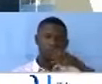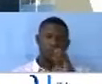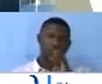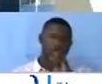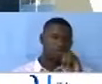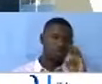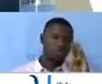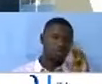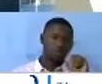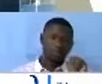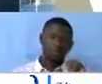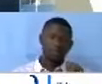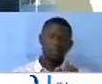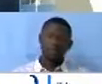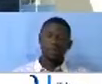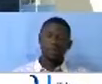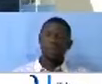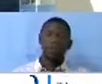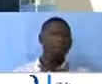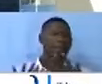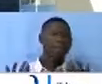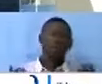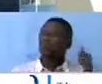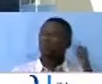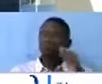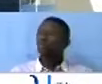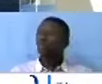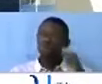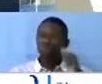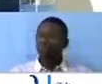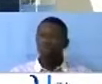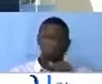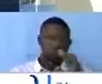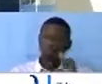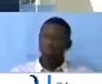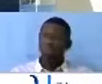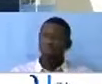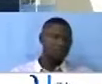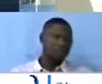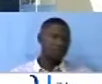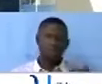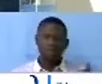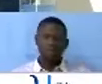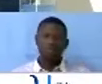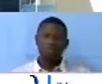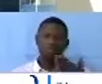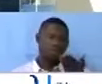there was wanton torture of these people at the NIA premises.